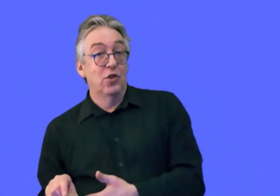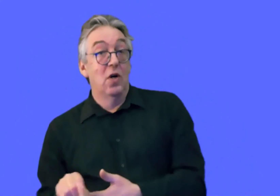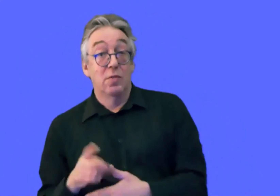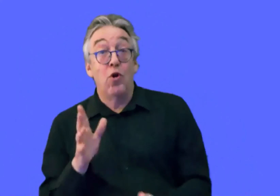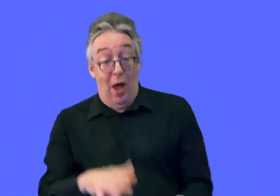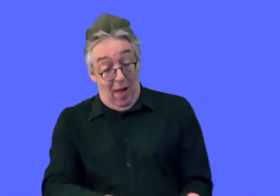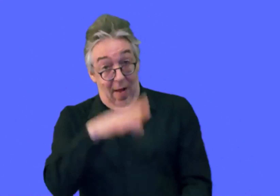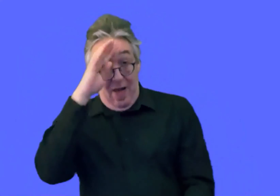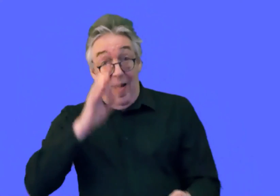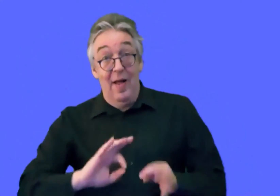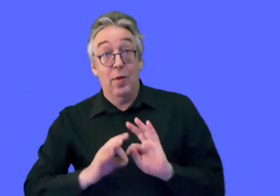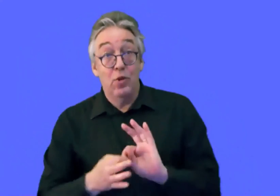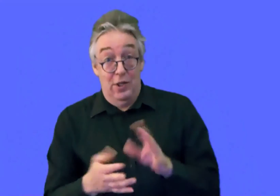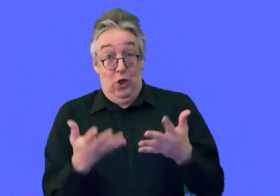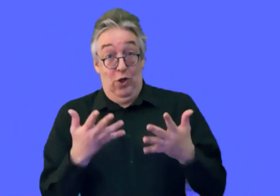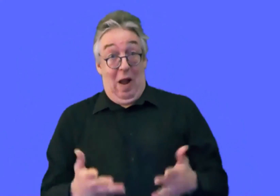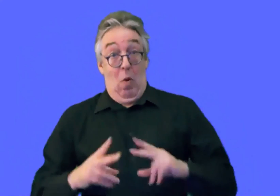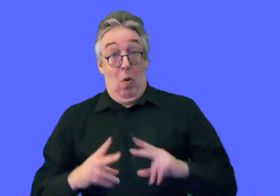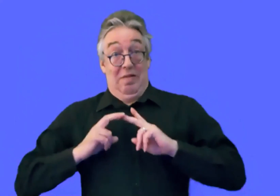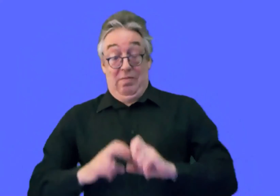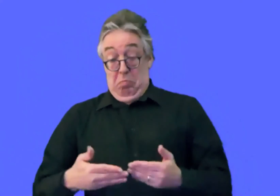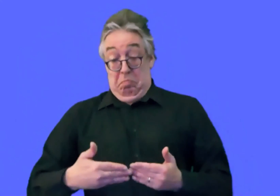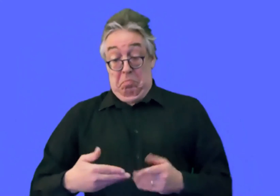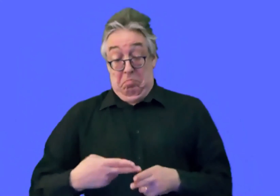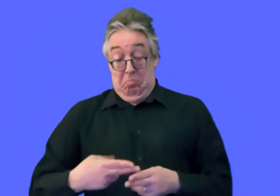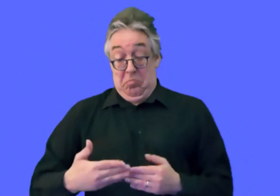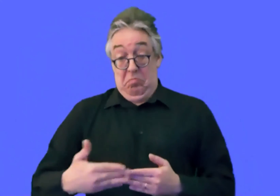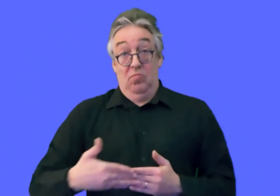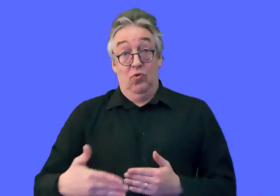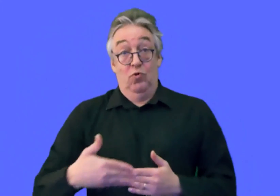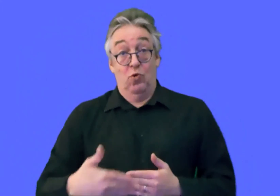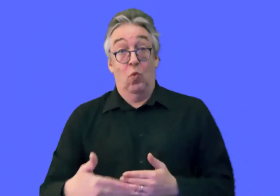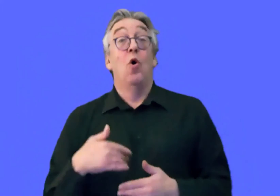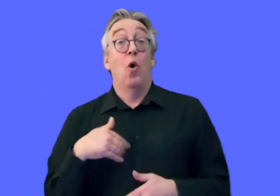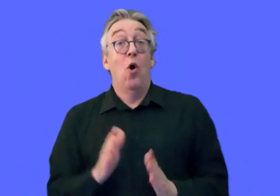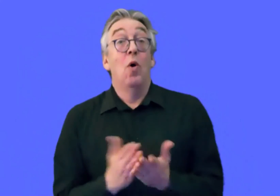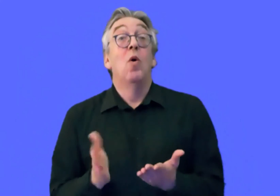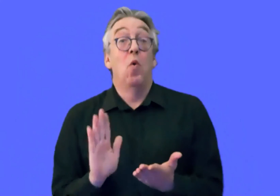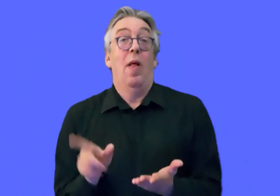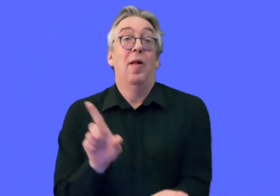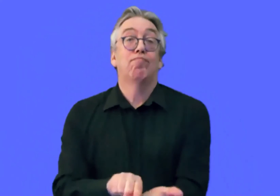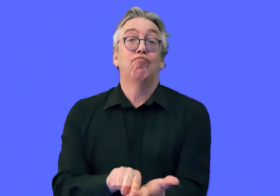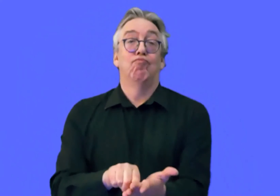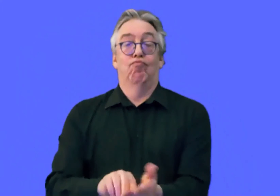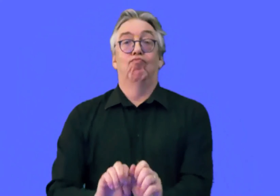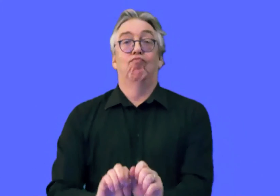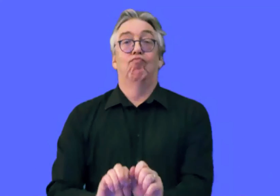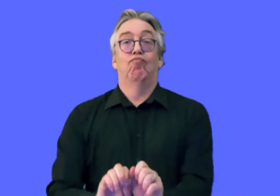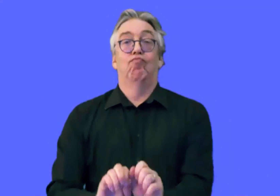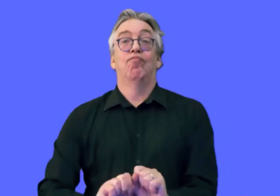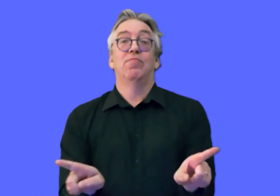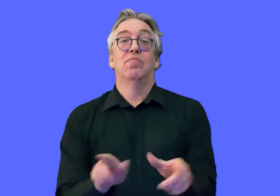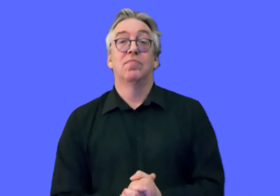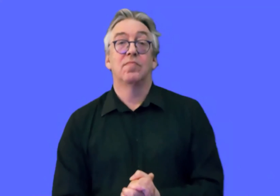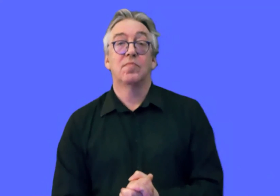writing has been ongoing. We are about to actually finalize on that monograph. So we believe that we